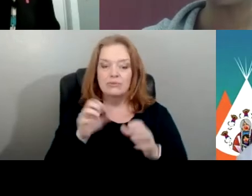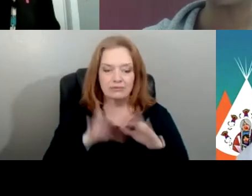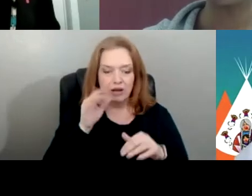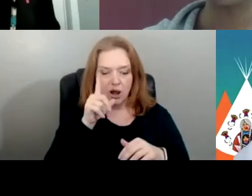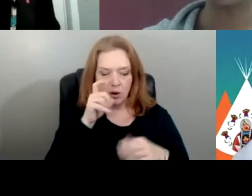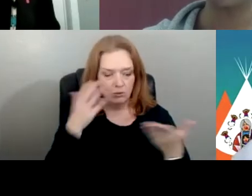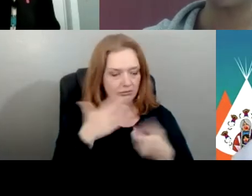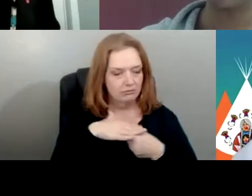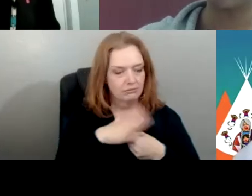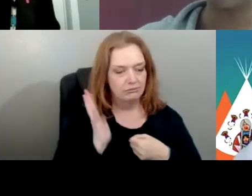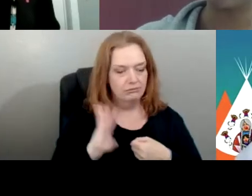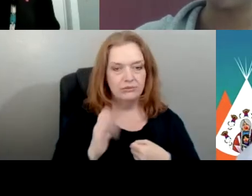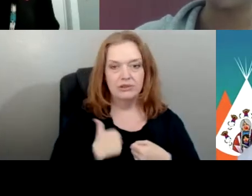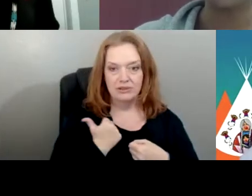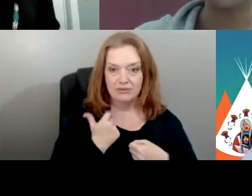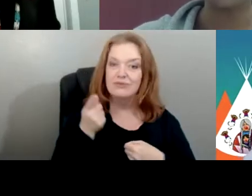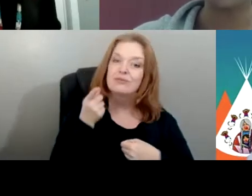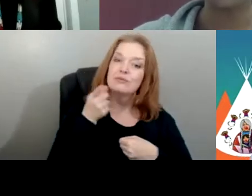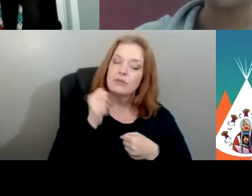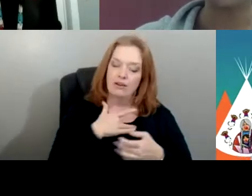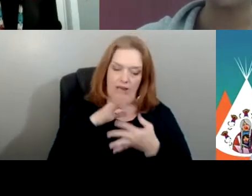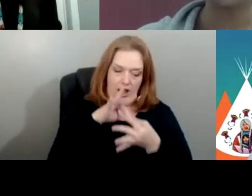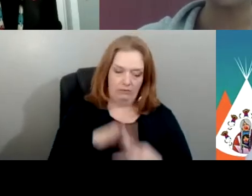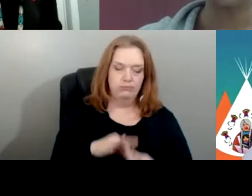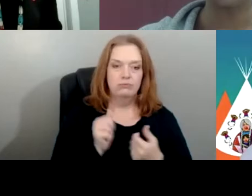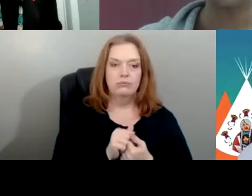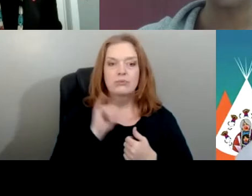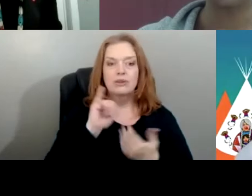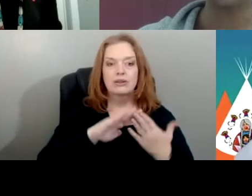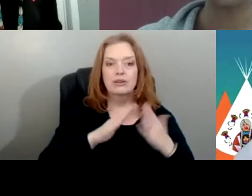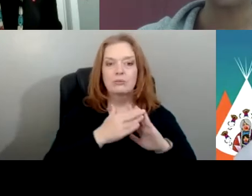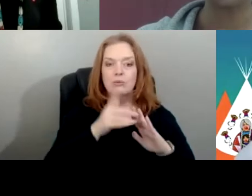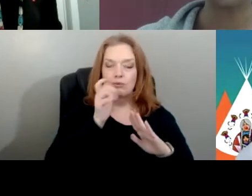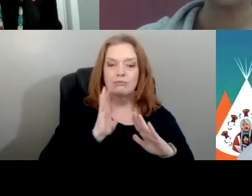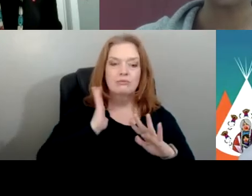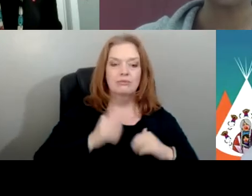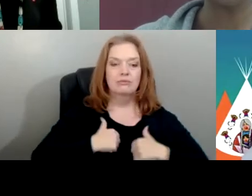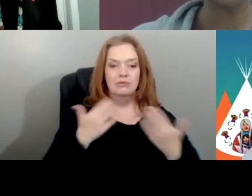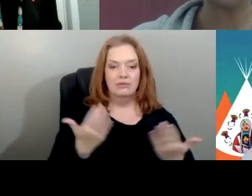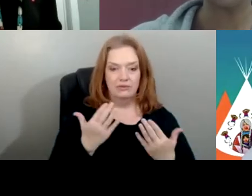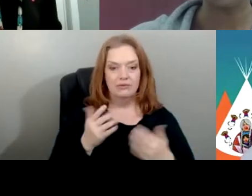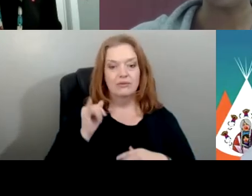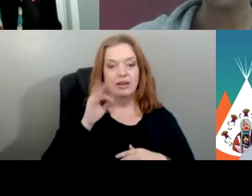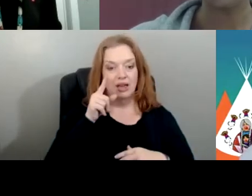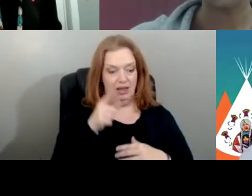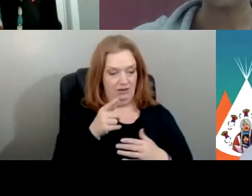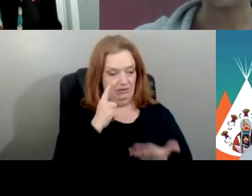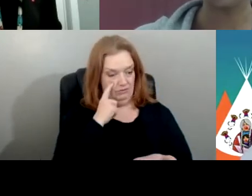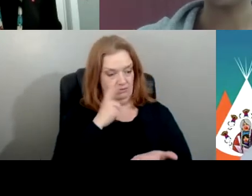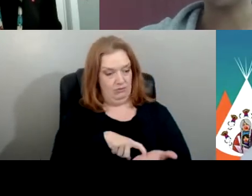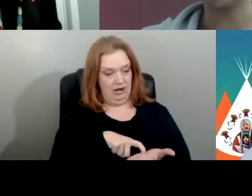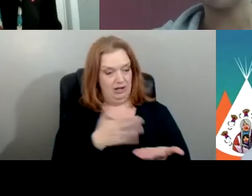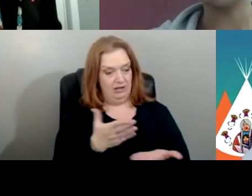with the as non-natives, to connect with the Native community where you are. If you are a guest on Homelands, it's important that you make that recognition